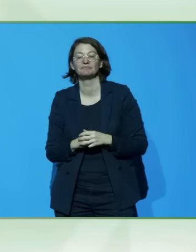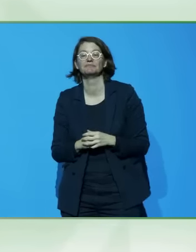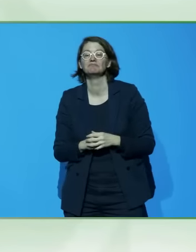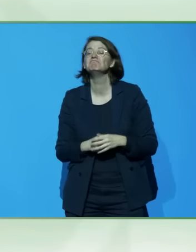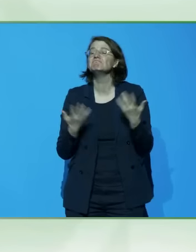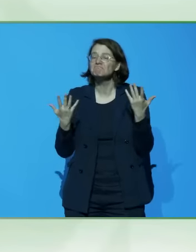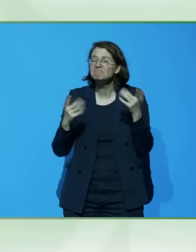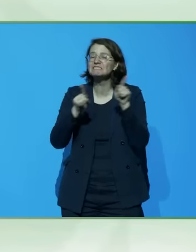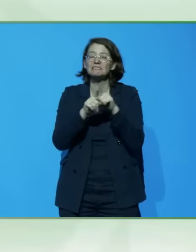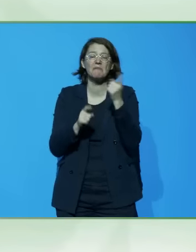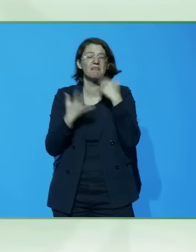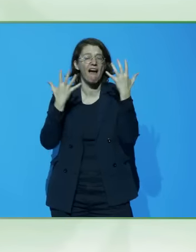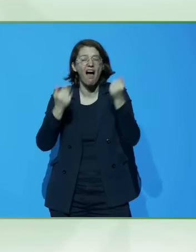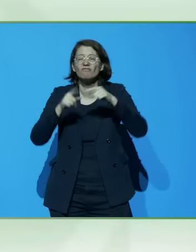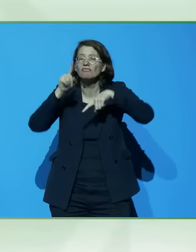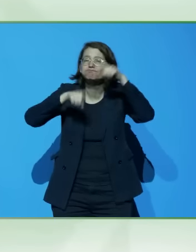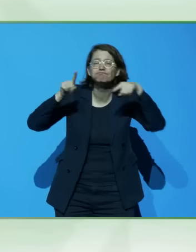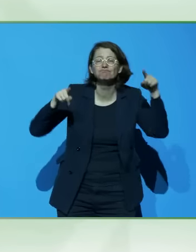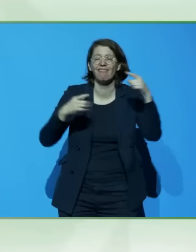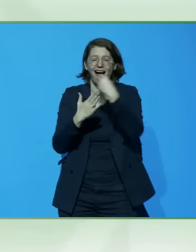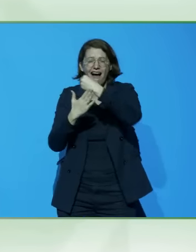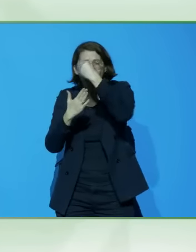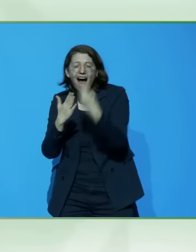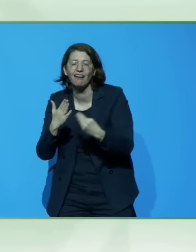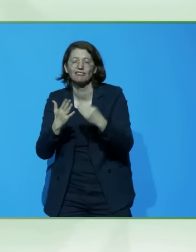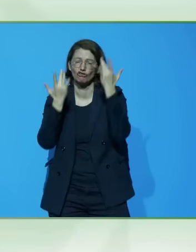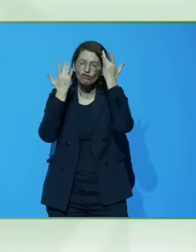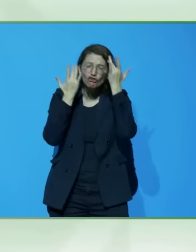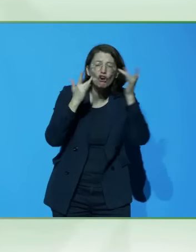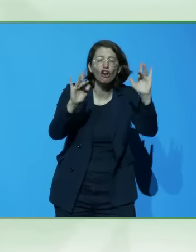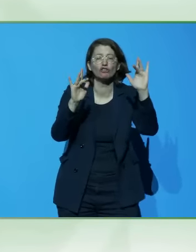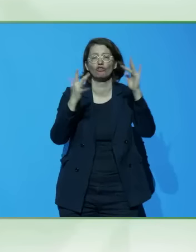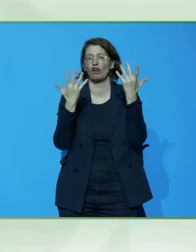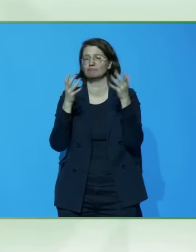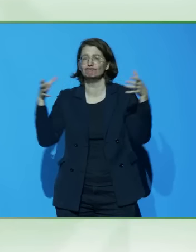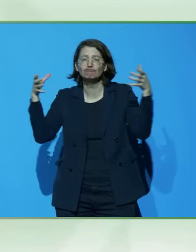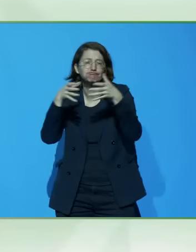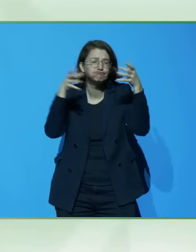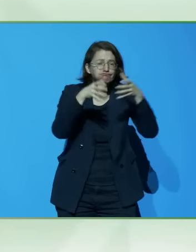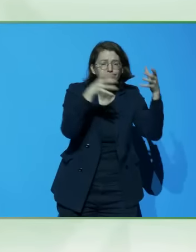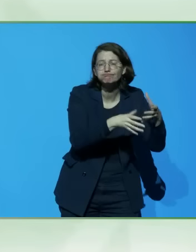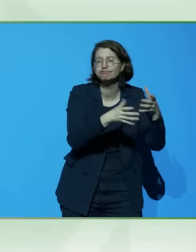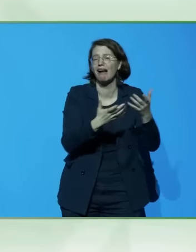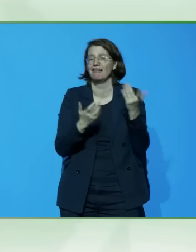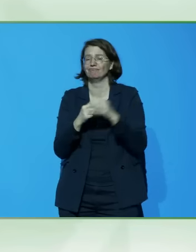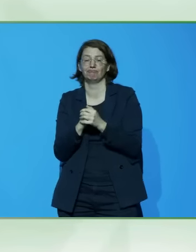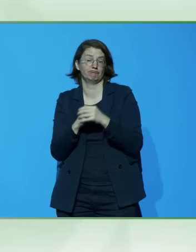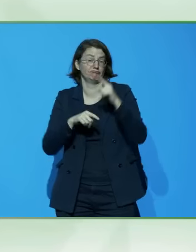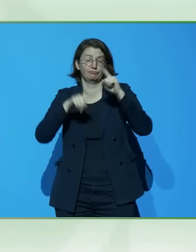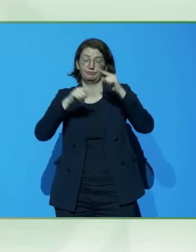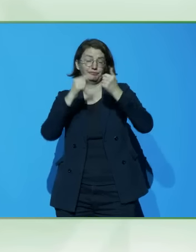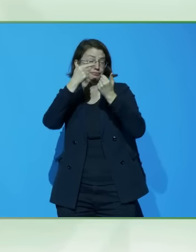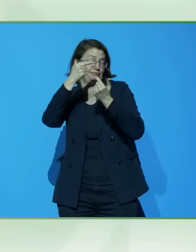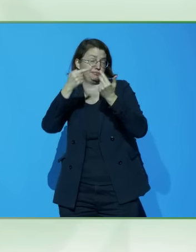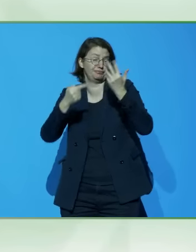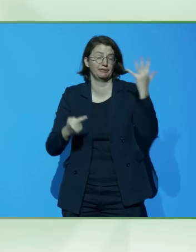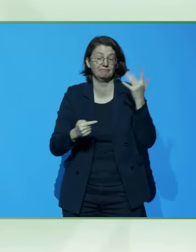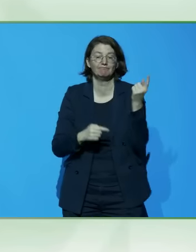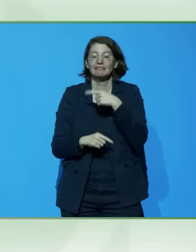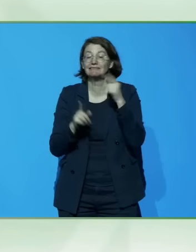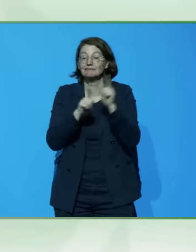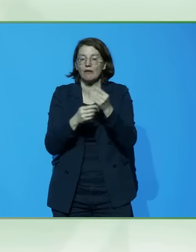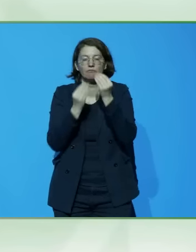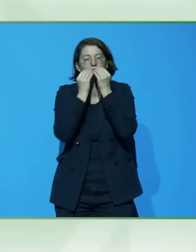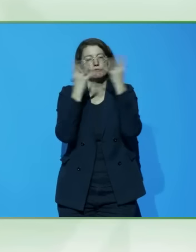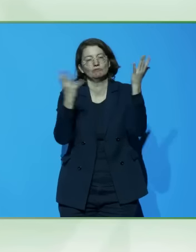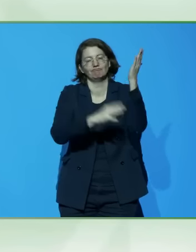will have a wonderful keynote by Harold Bonney on Friday at 3 p.m. Arts throughout the 3 days, because a city needs